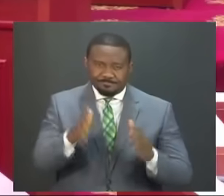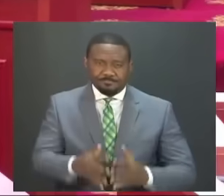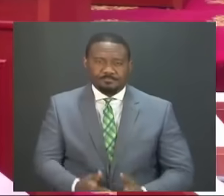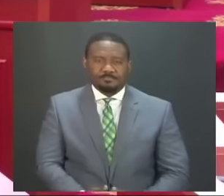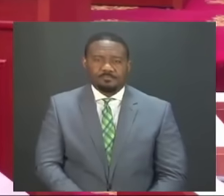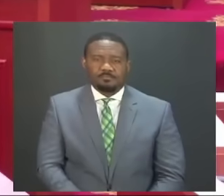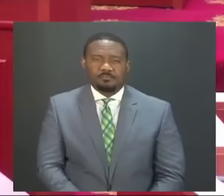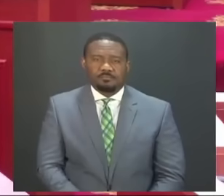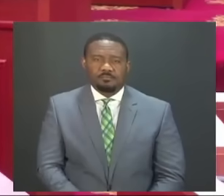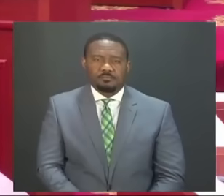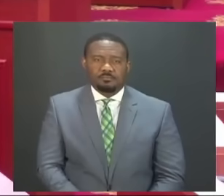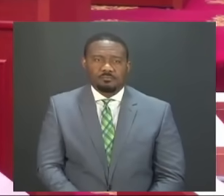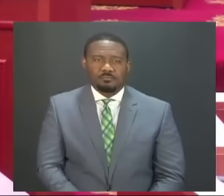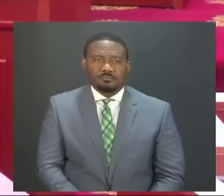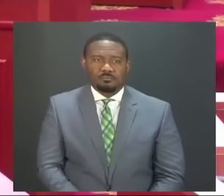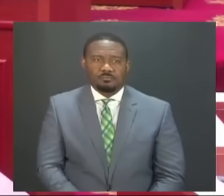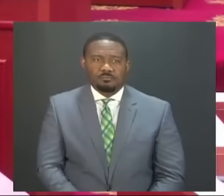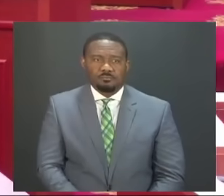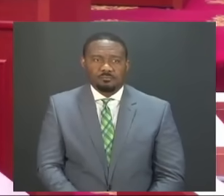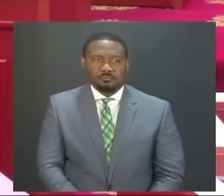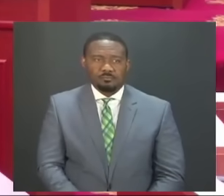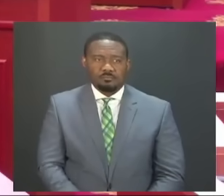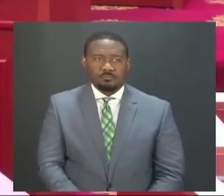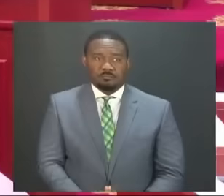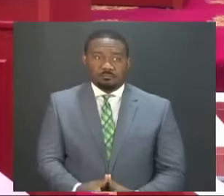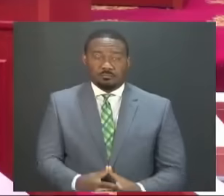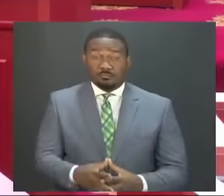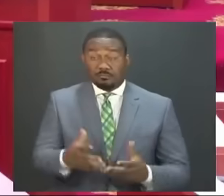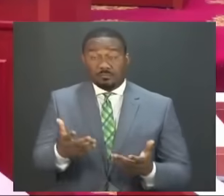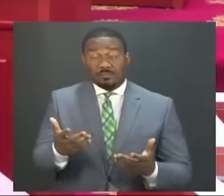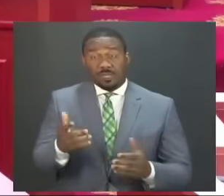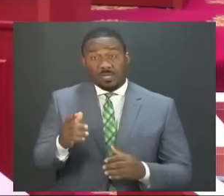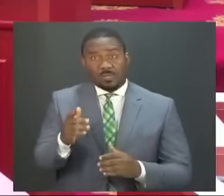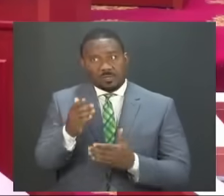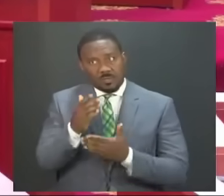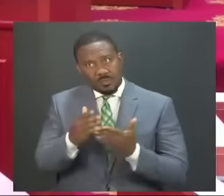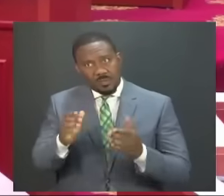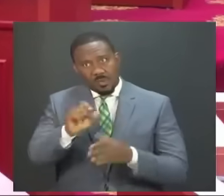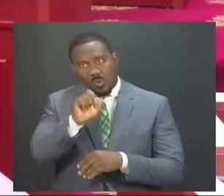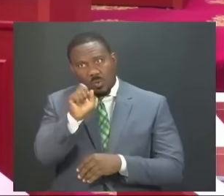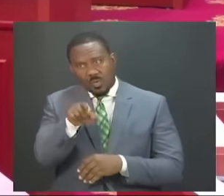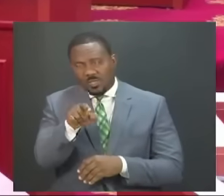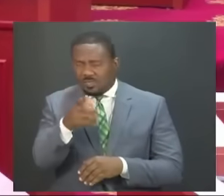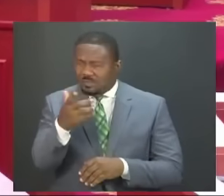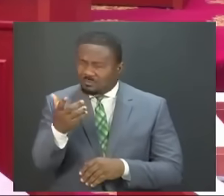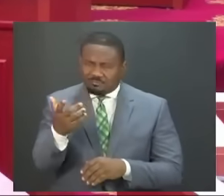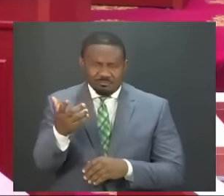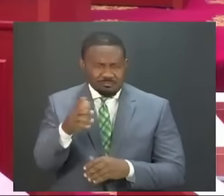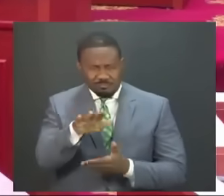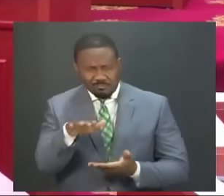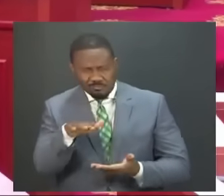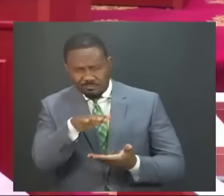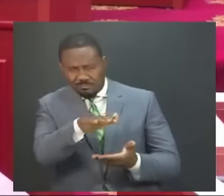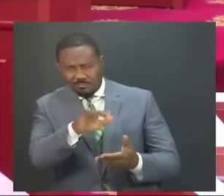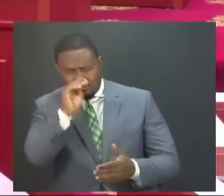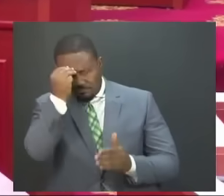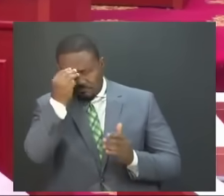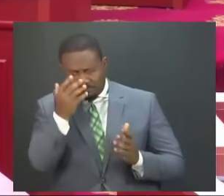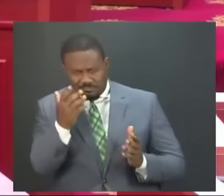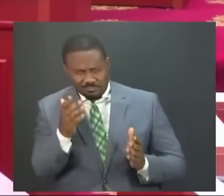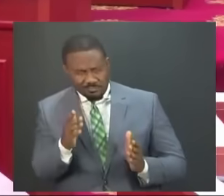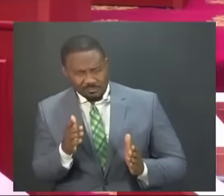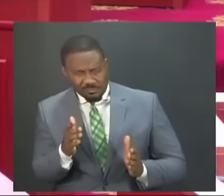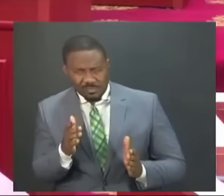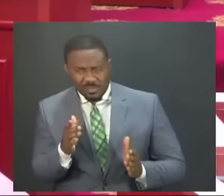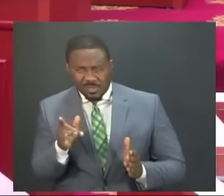some of the questions you ask, we refer them to the minister. The table office is struggling to